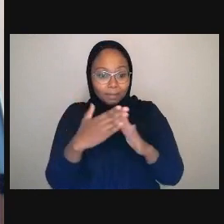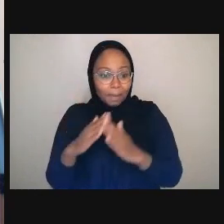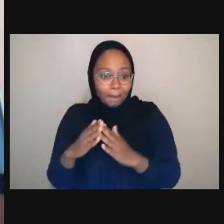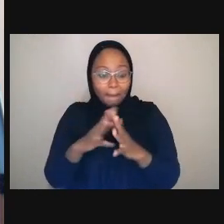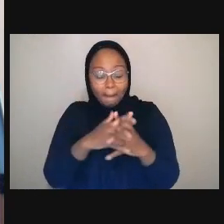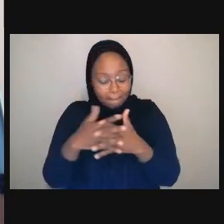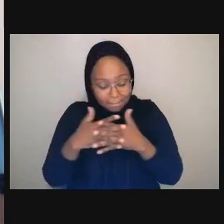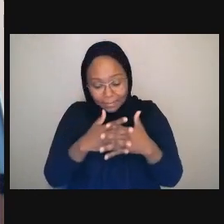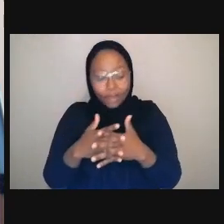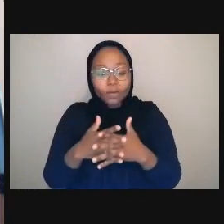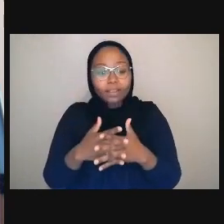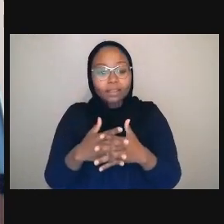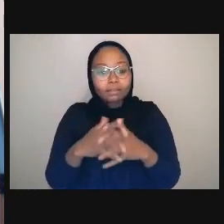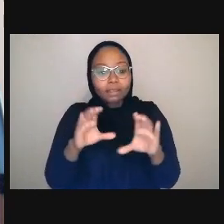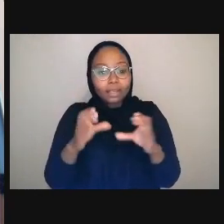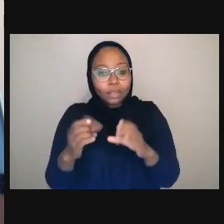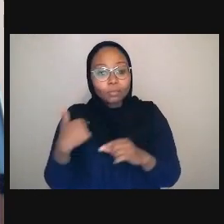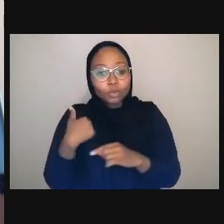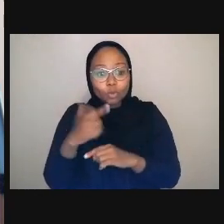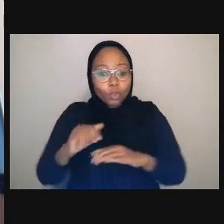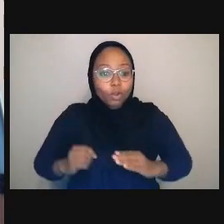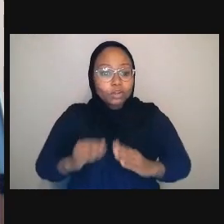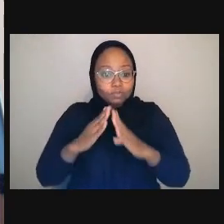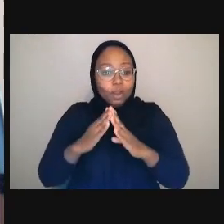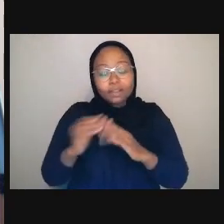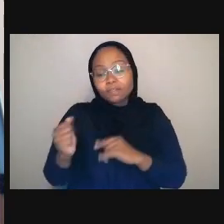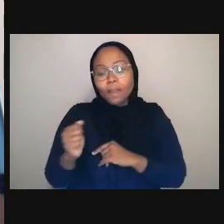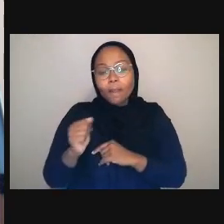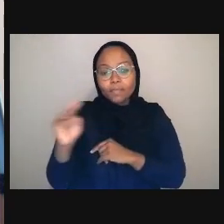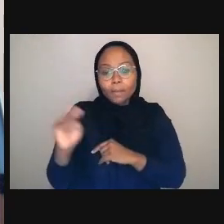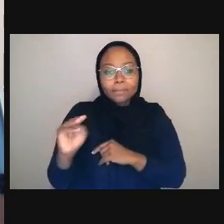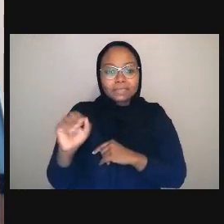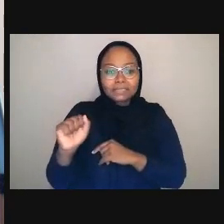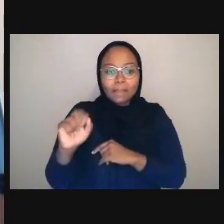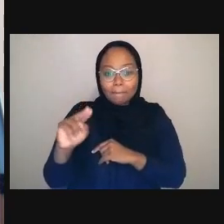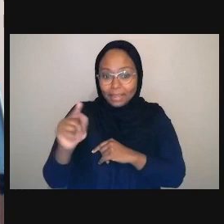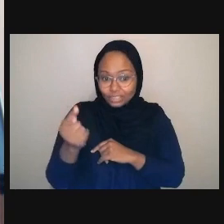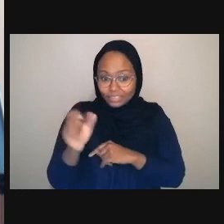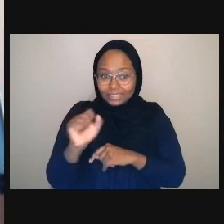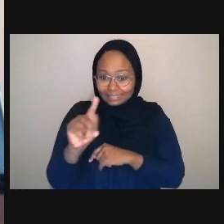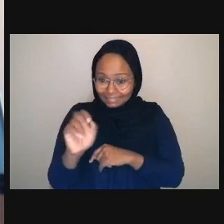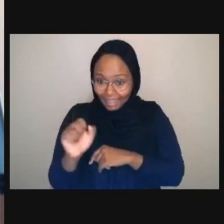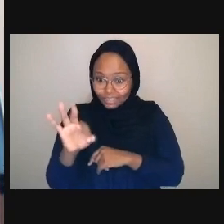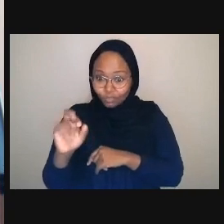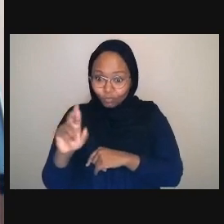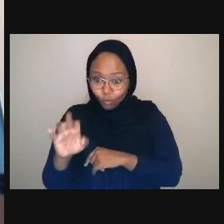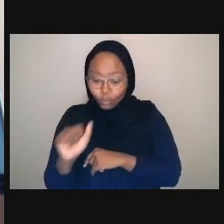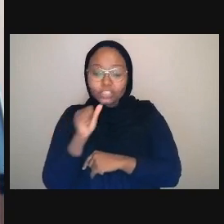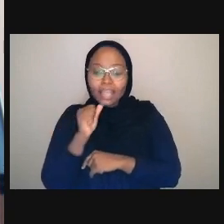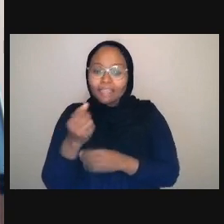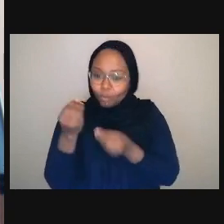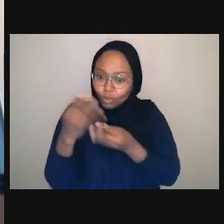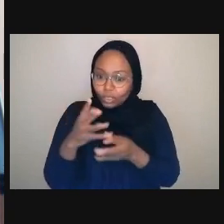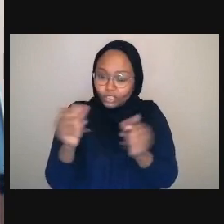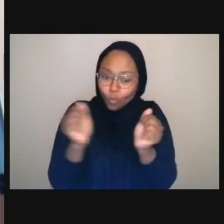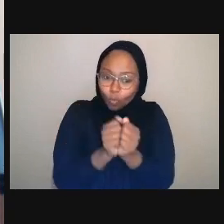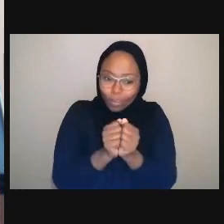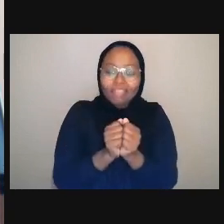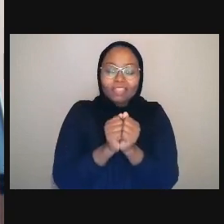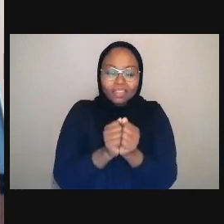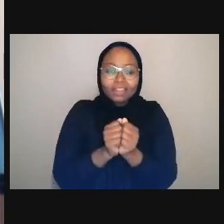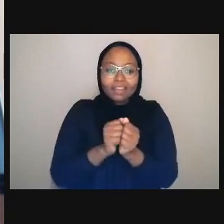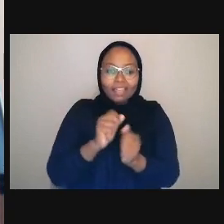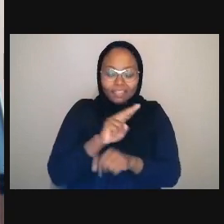AMHP is one of the founding members of the National Muslim Task Force on COVID-19, which will be releasing a joint statement with the National Black Muslim COVID